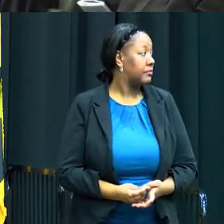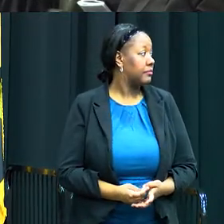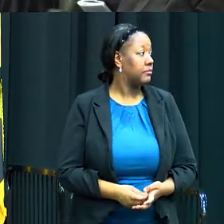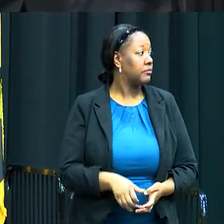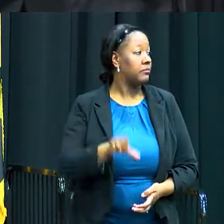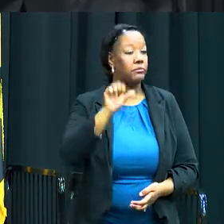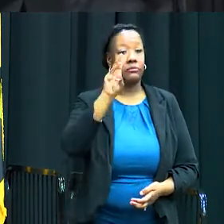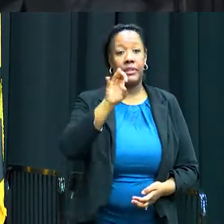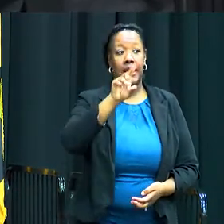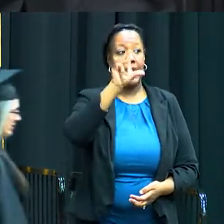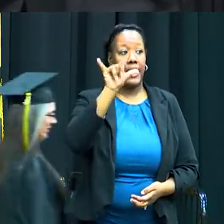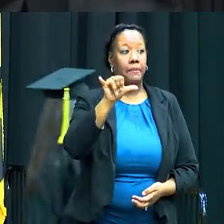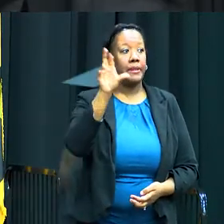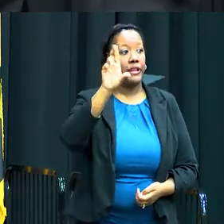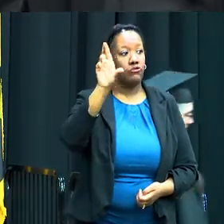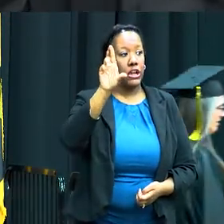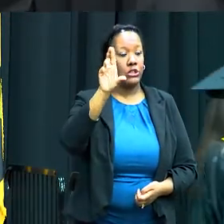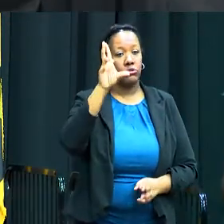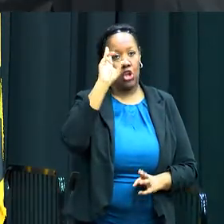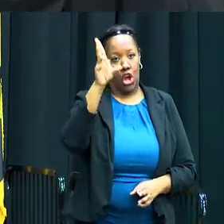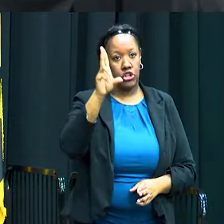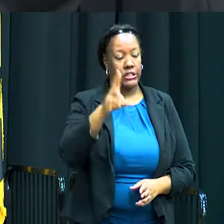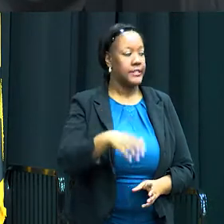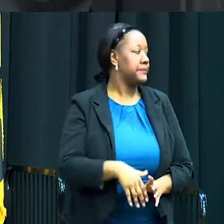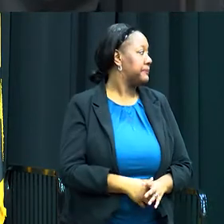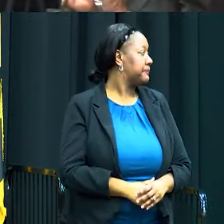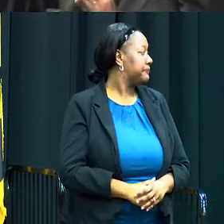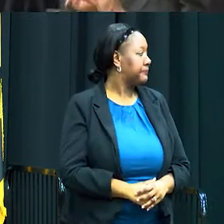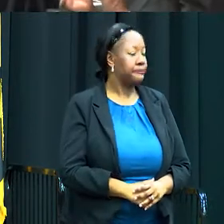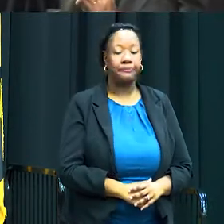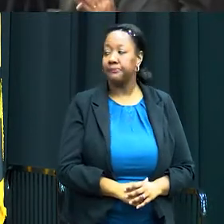Emily Grace Russell, honors.